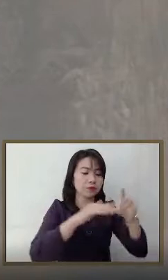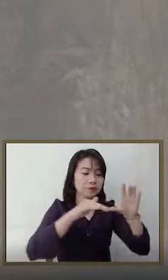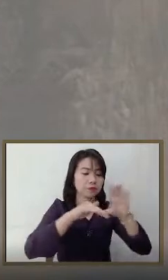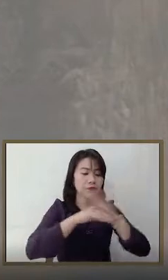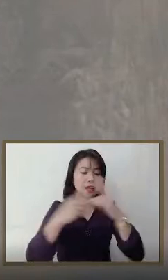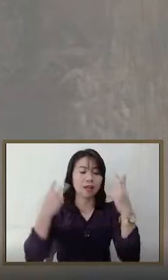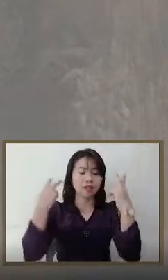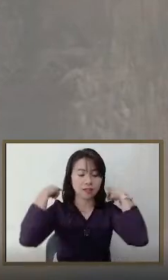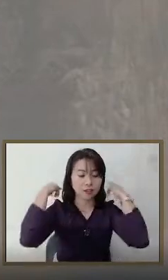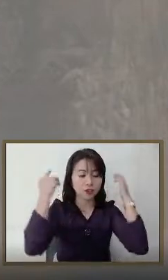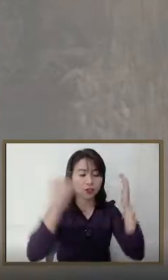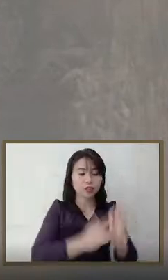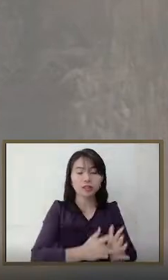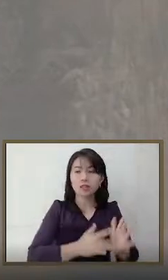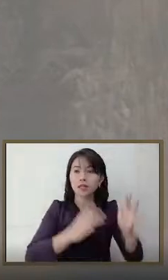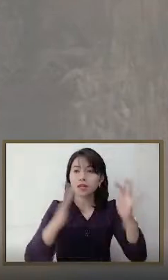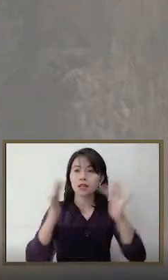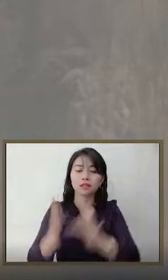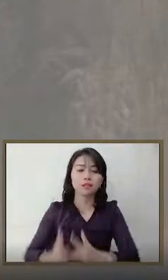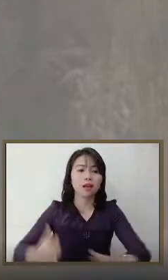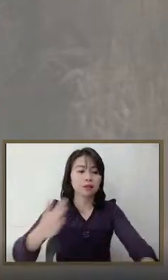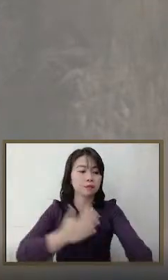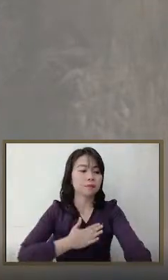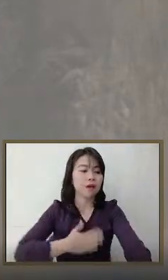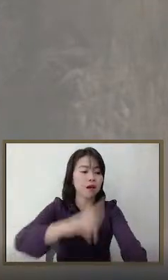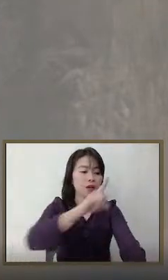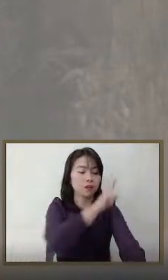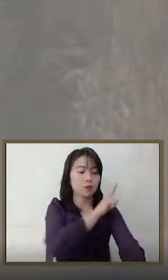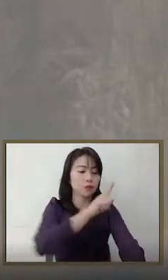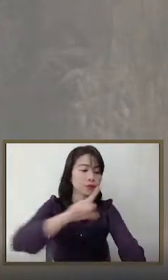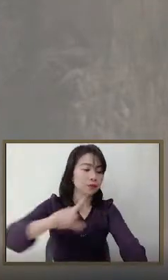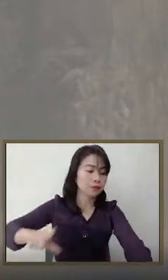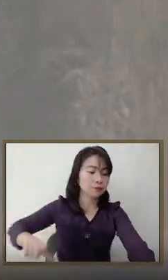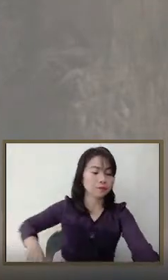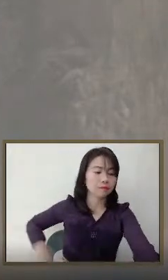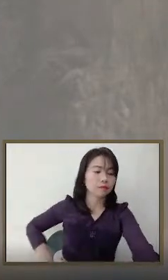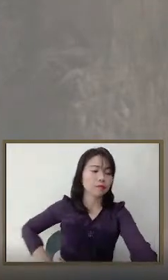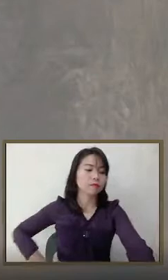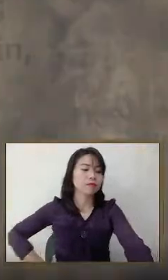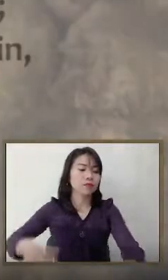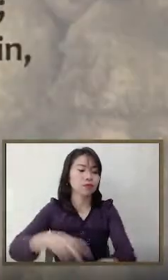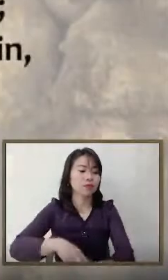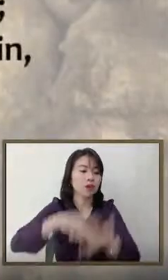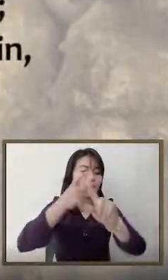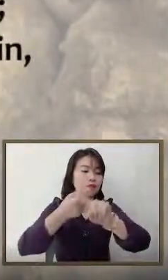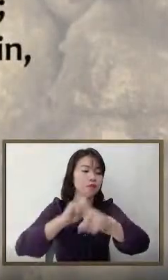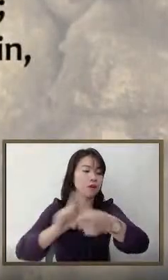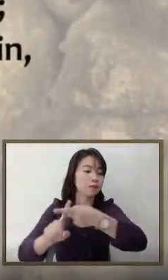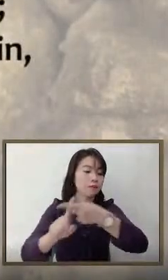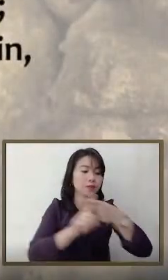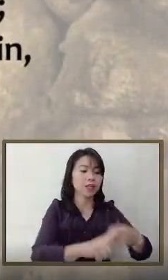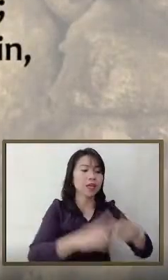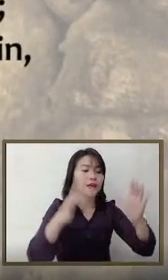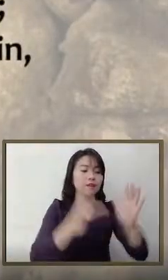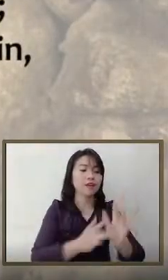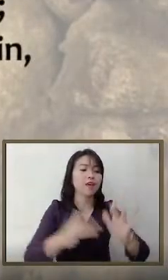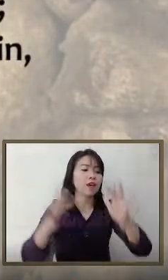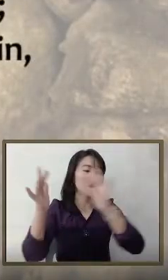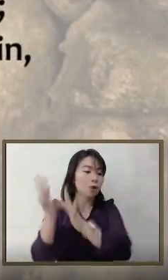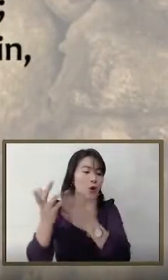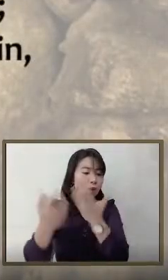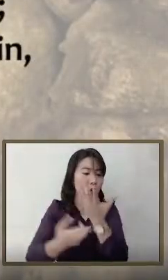the dead. Jesus, my Lord. Up from the grave